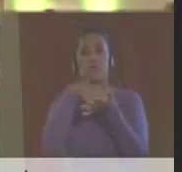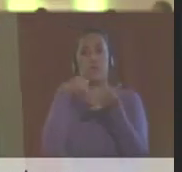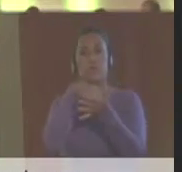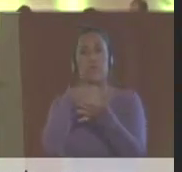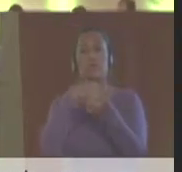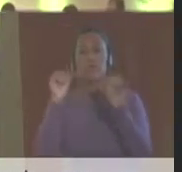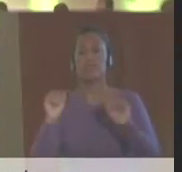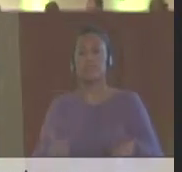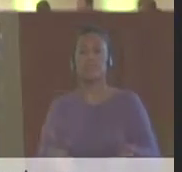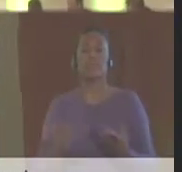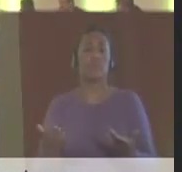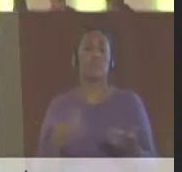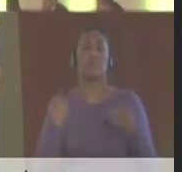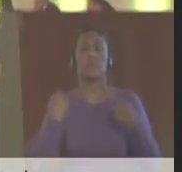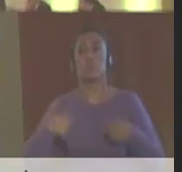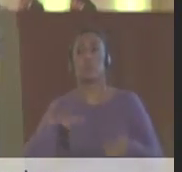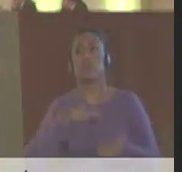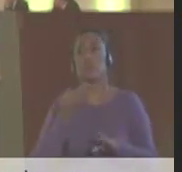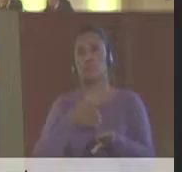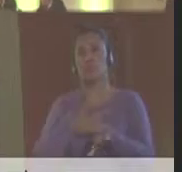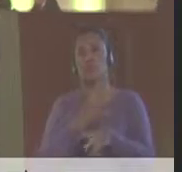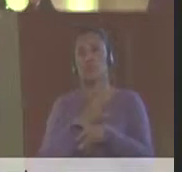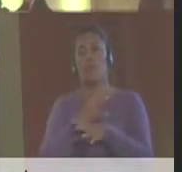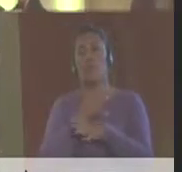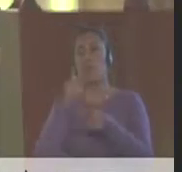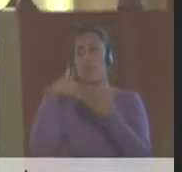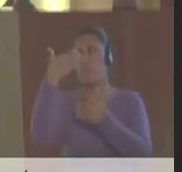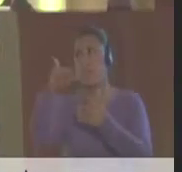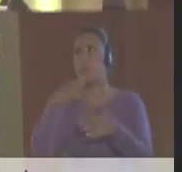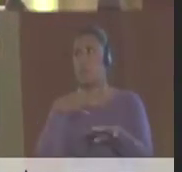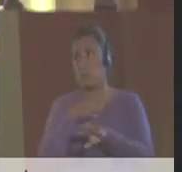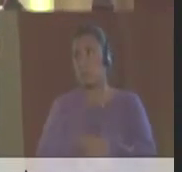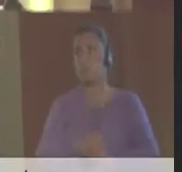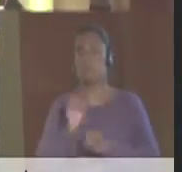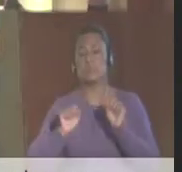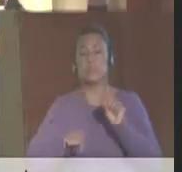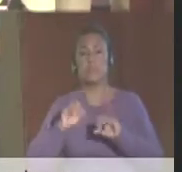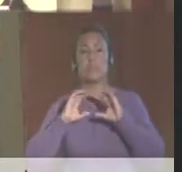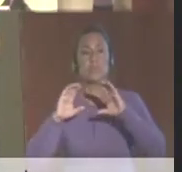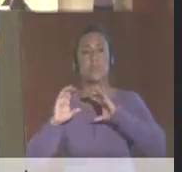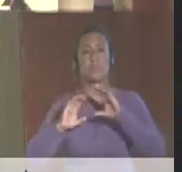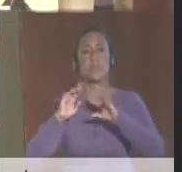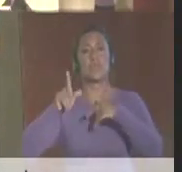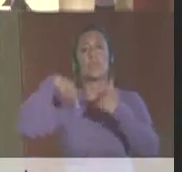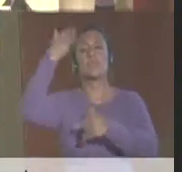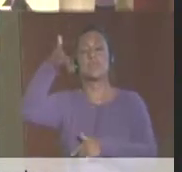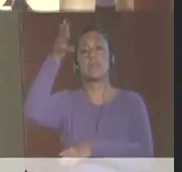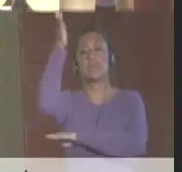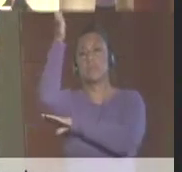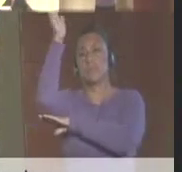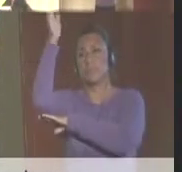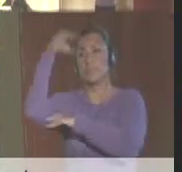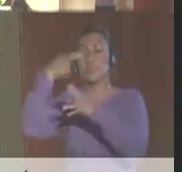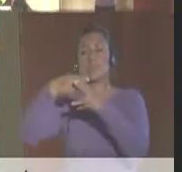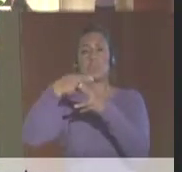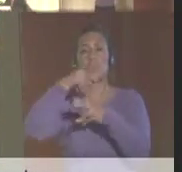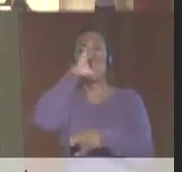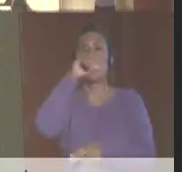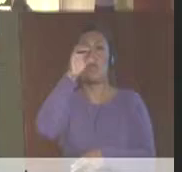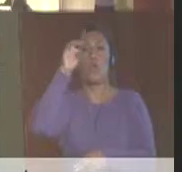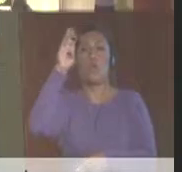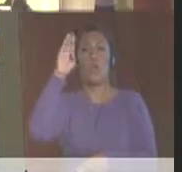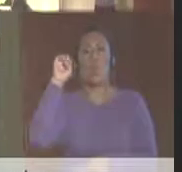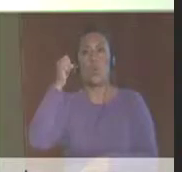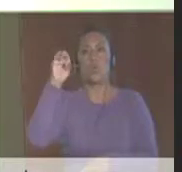of the strategies that have been implemented in said city. We're going to discuss that a little more later. And now we have